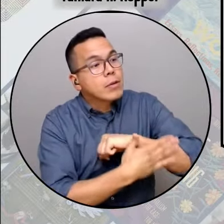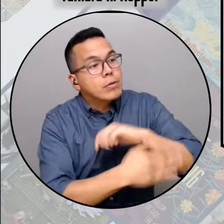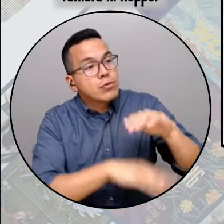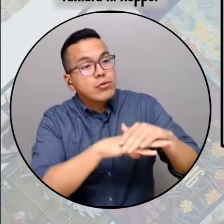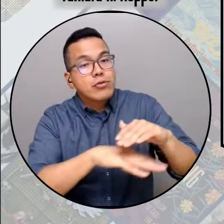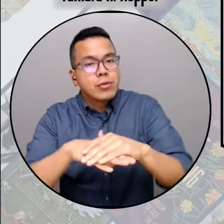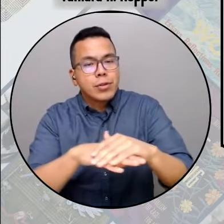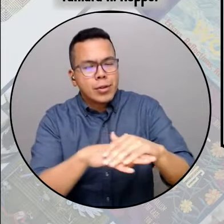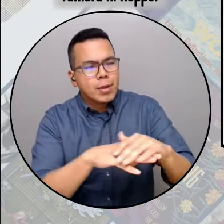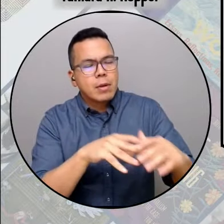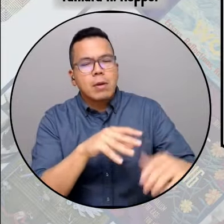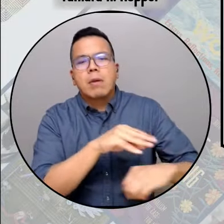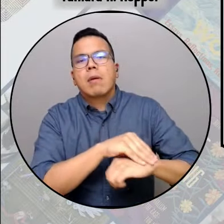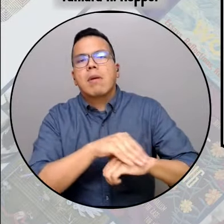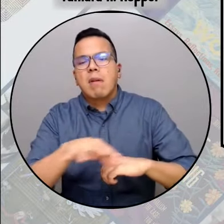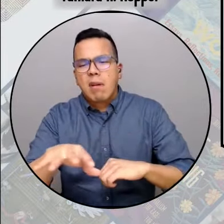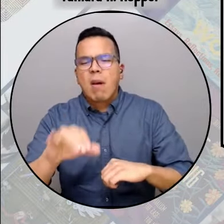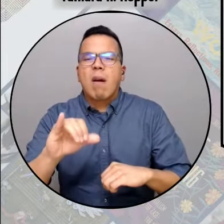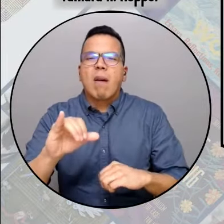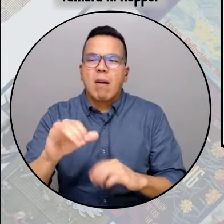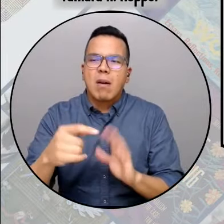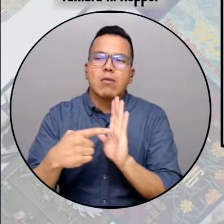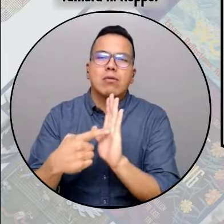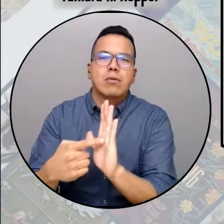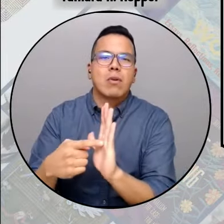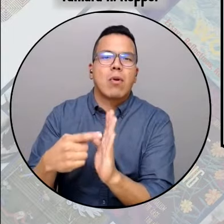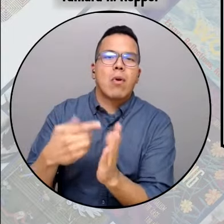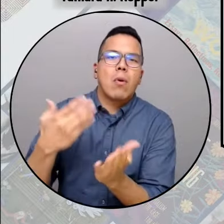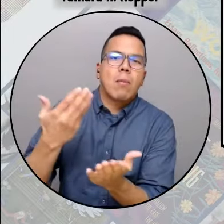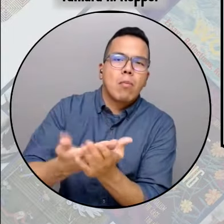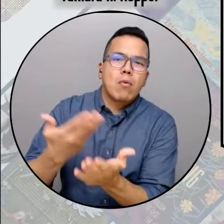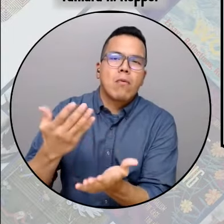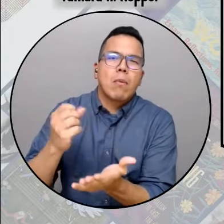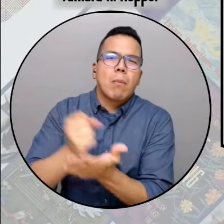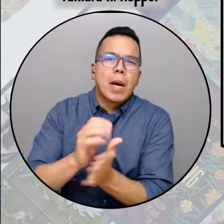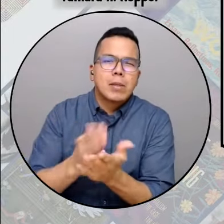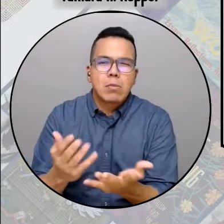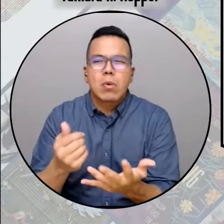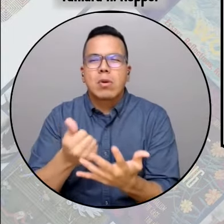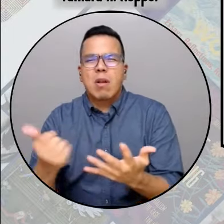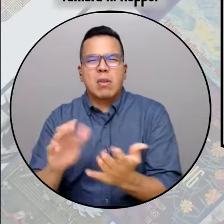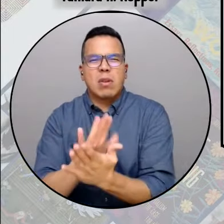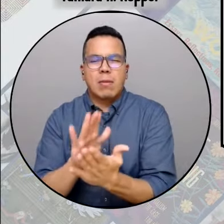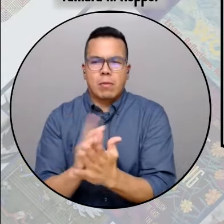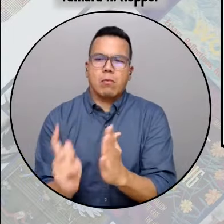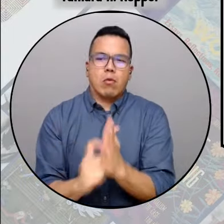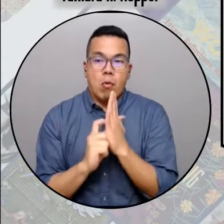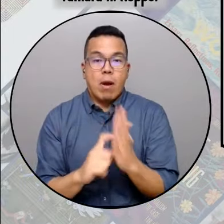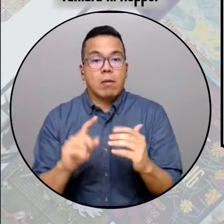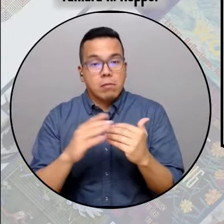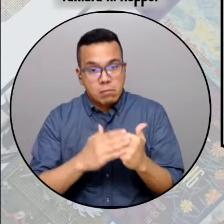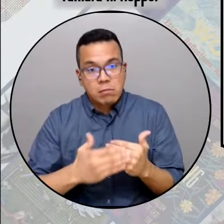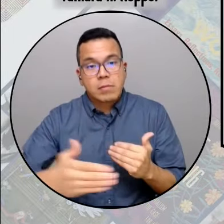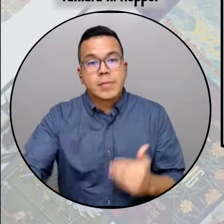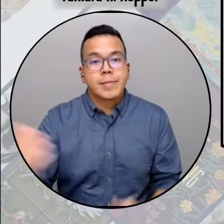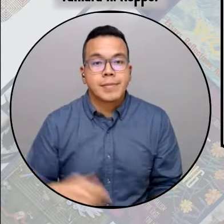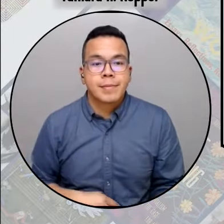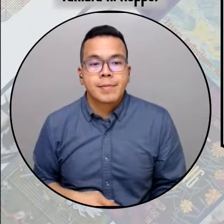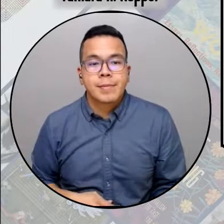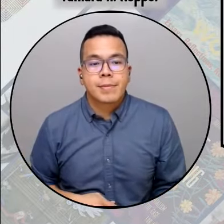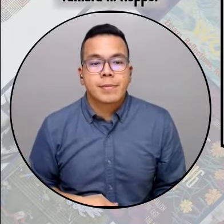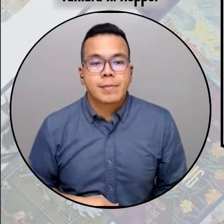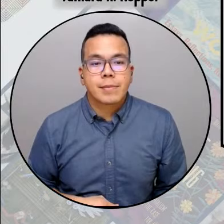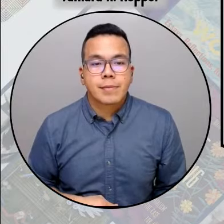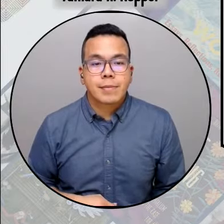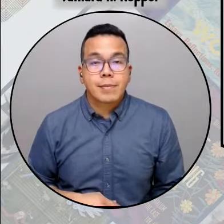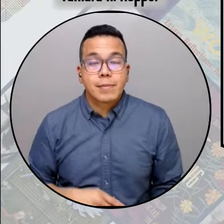the importance of passports or different documentation in that way. So they create a national origin system. And this was, you